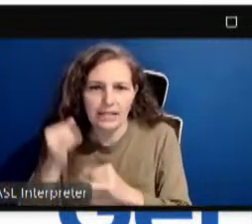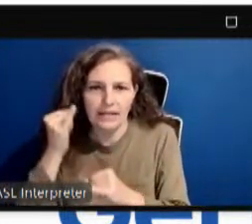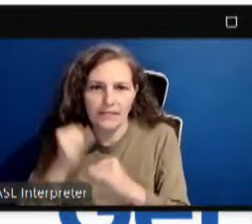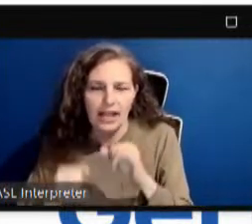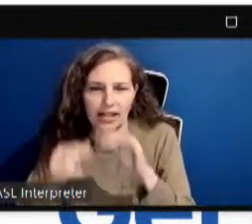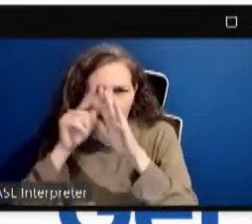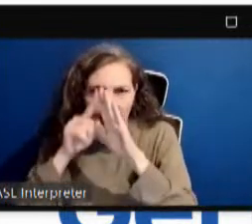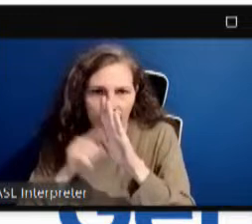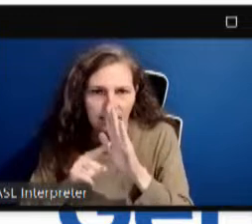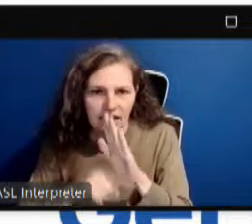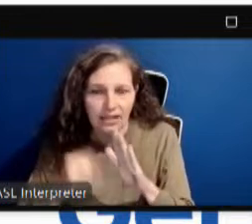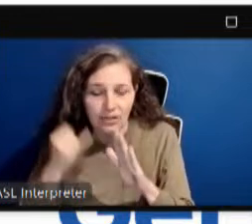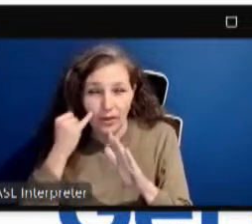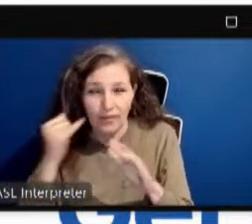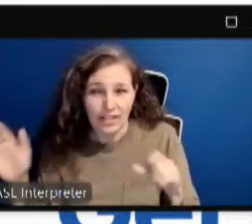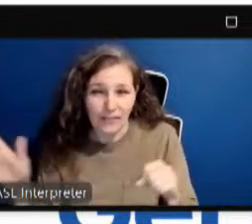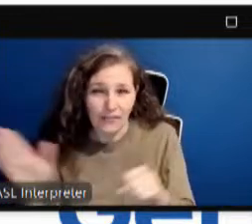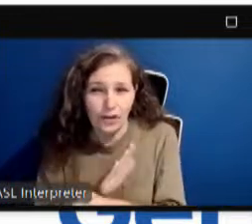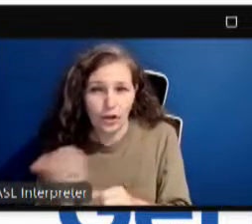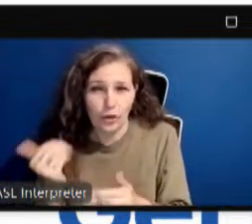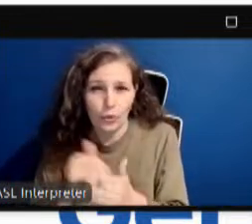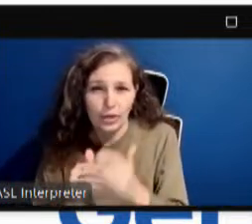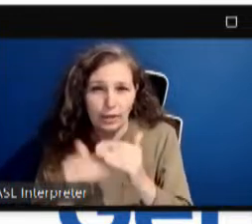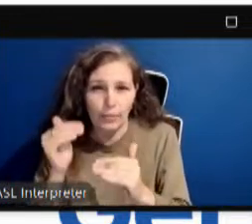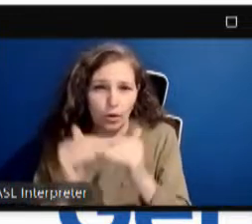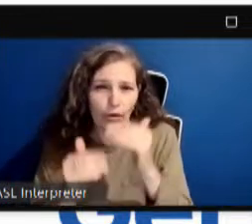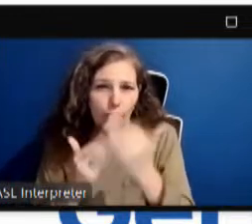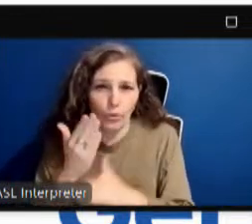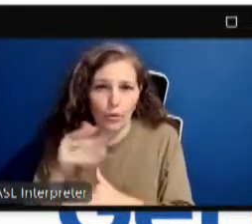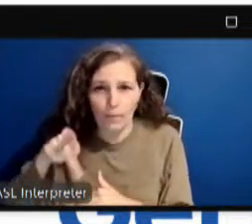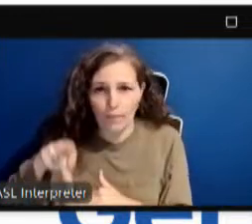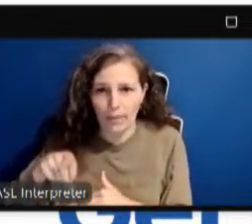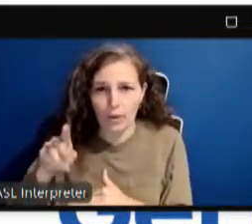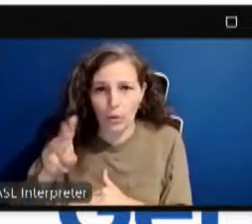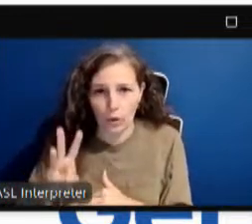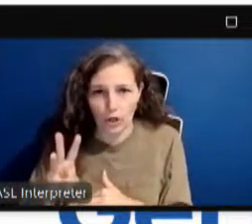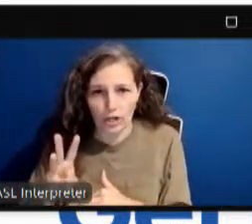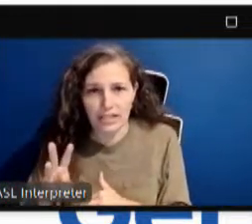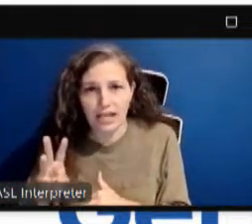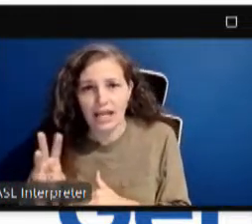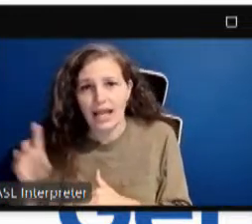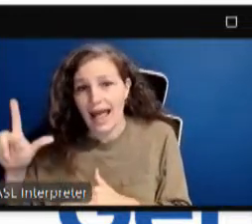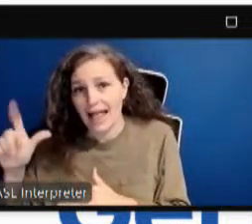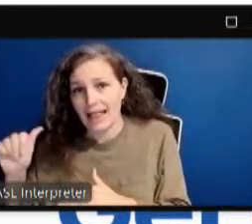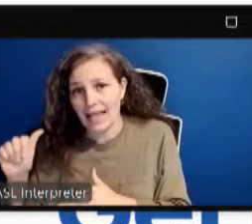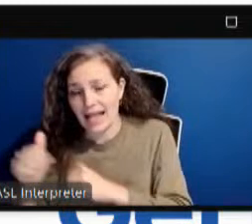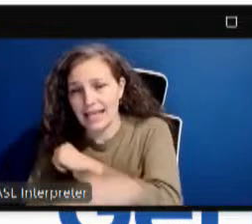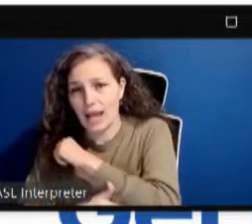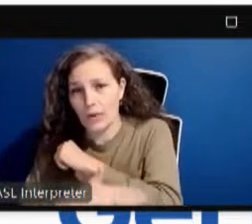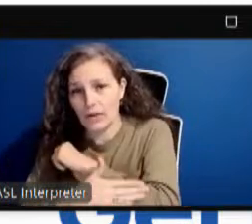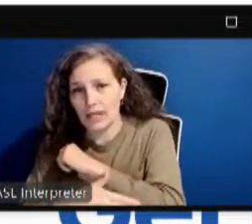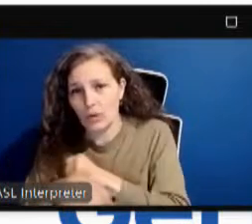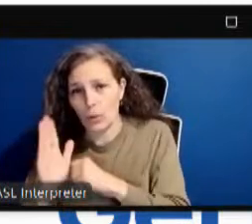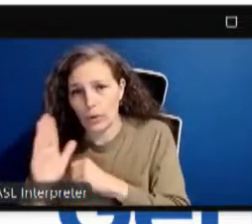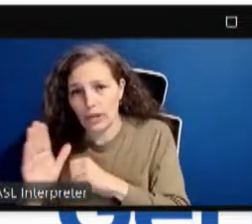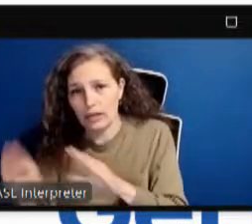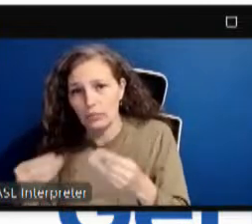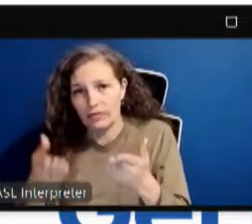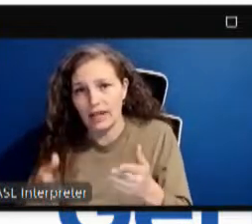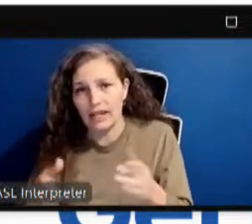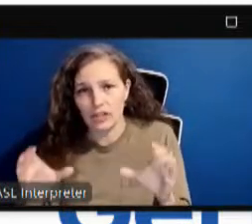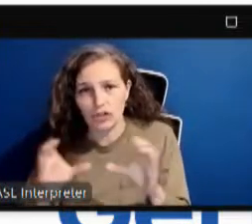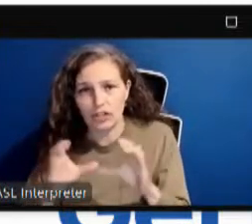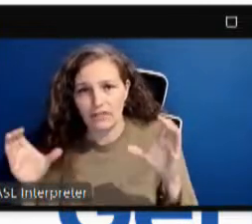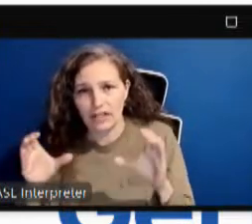Public Works, if it's through the LA County, they're going to issue a certificate of occupancy letting you move into your newly built home.